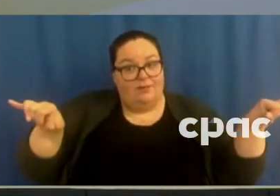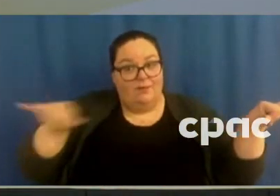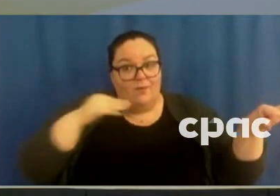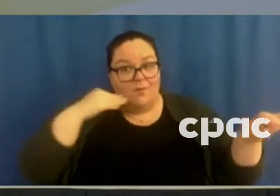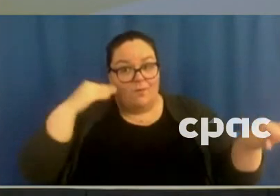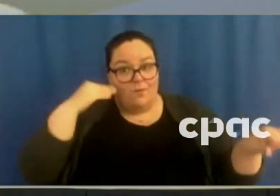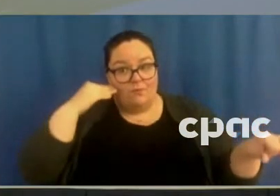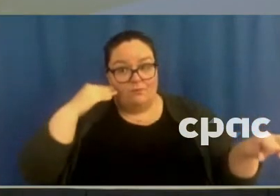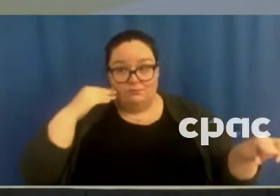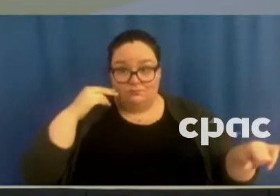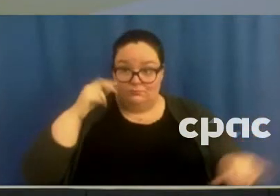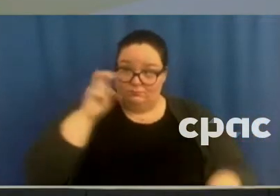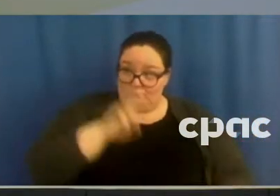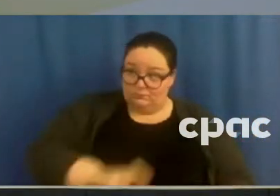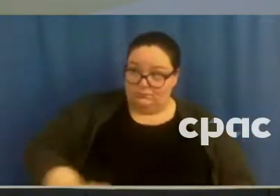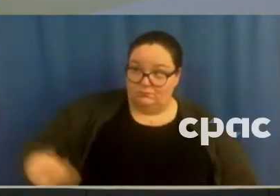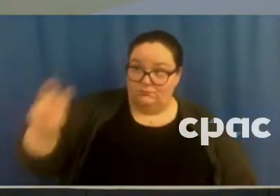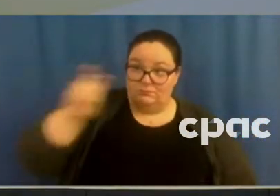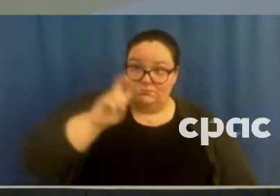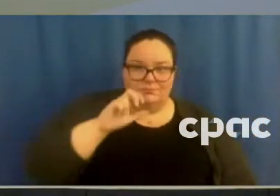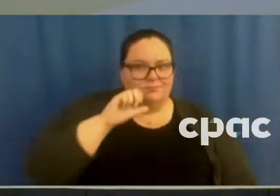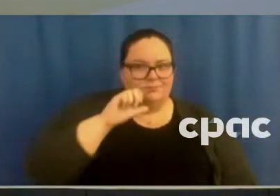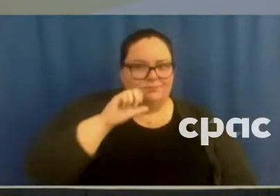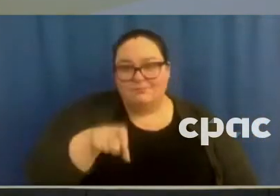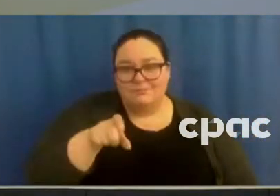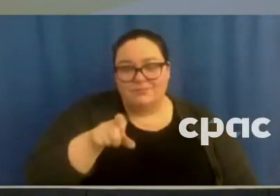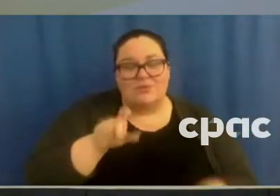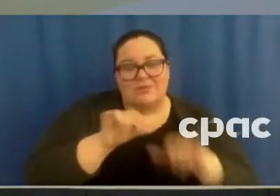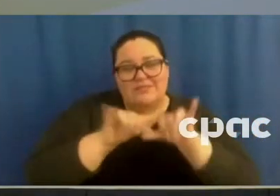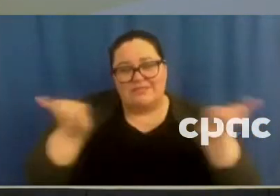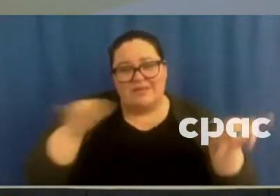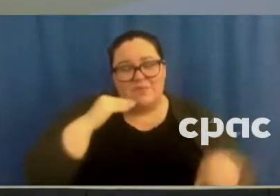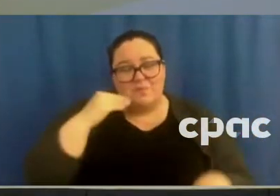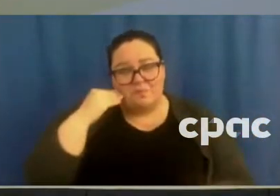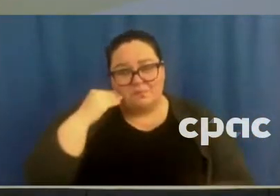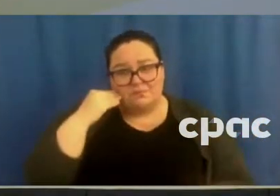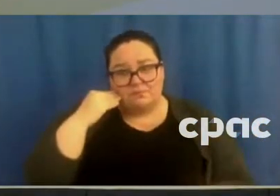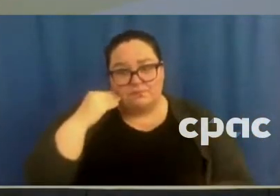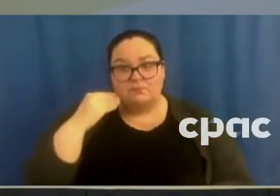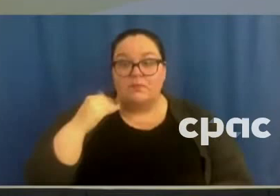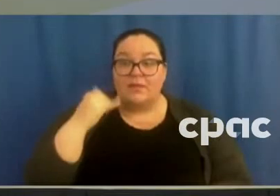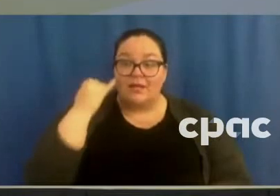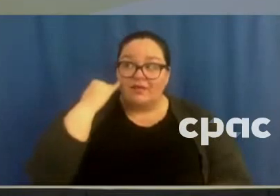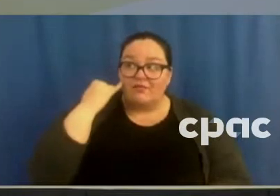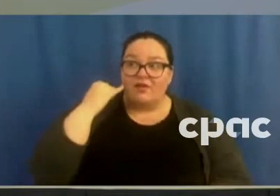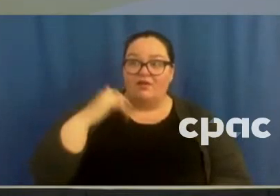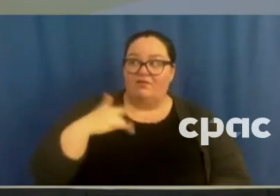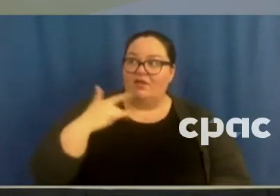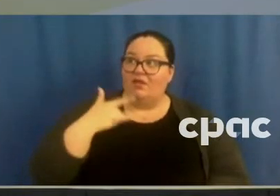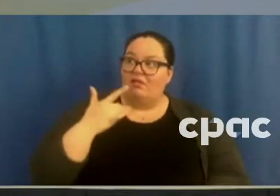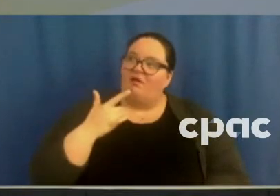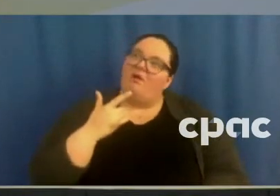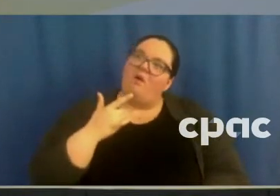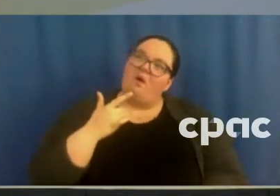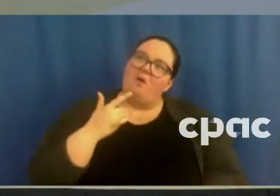non-essential travel. And if you don't have to do something, make the choice to stay